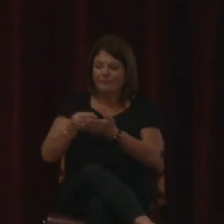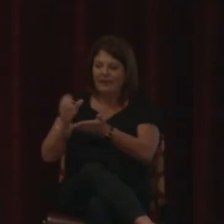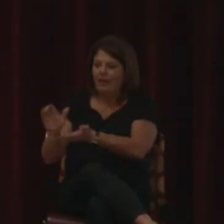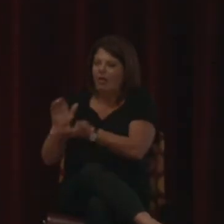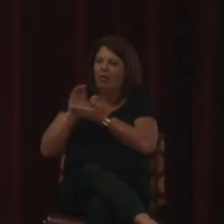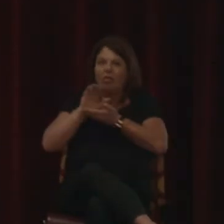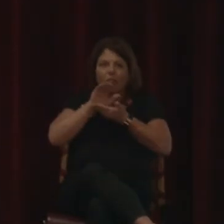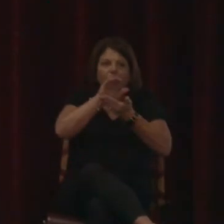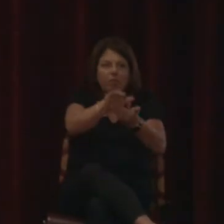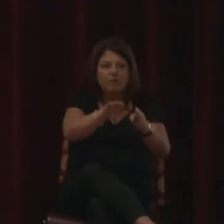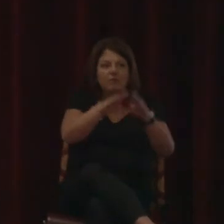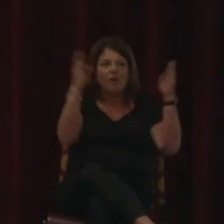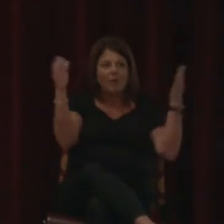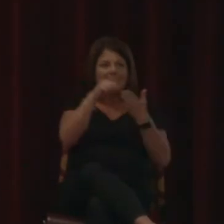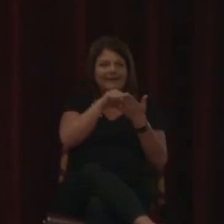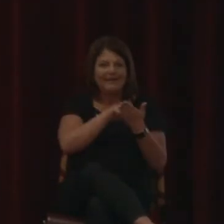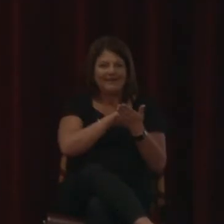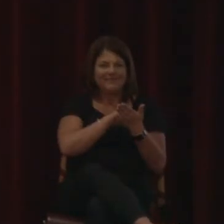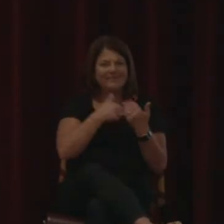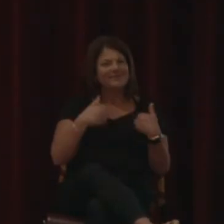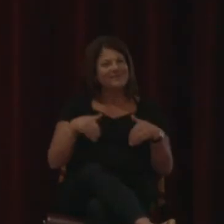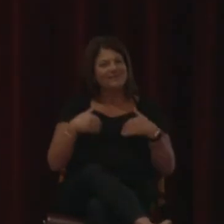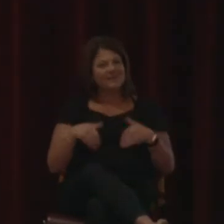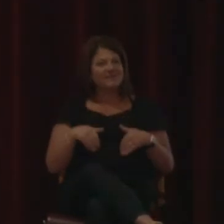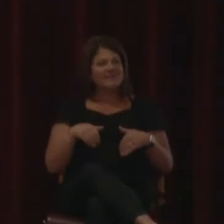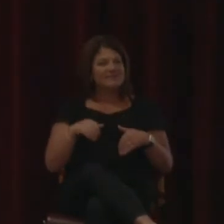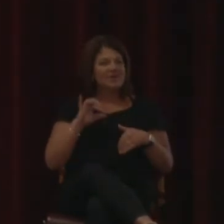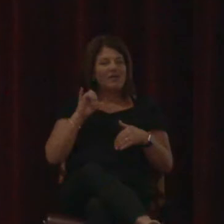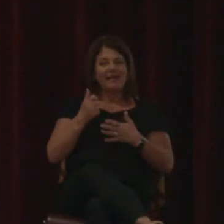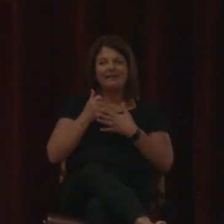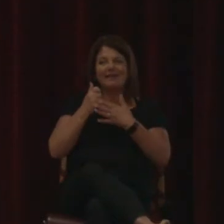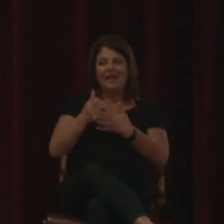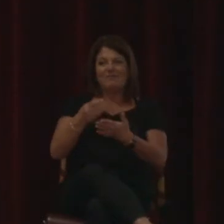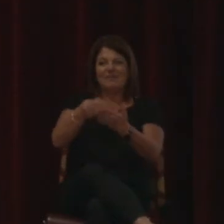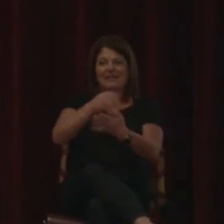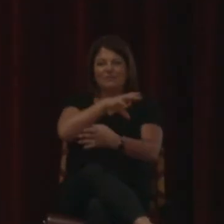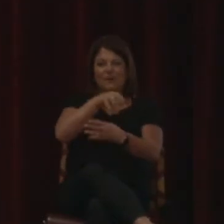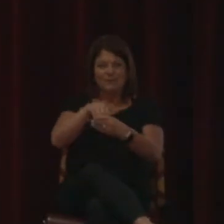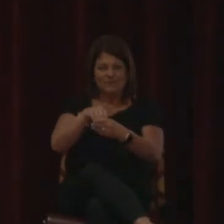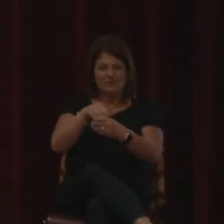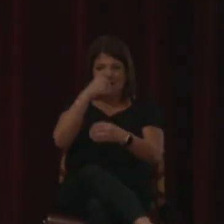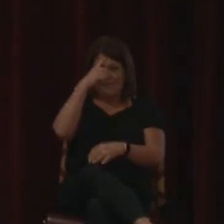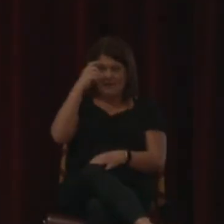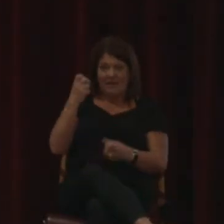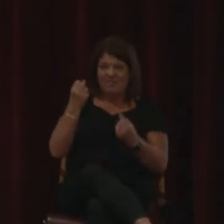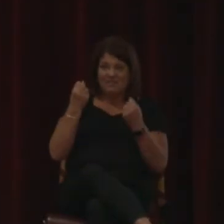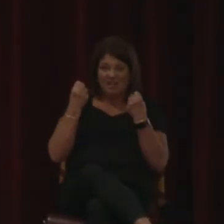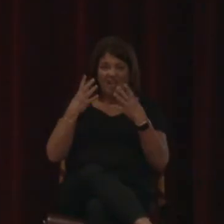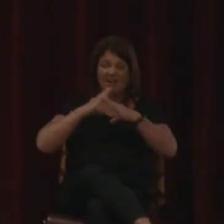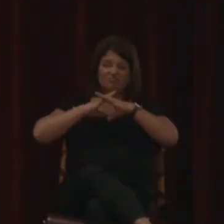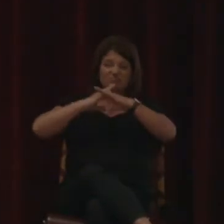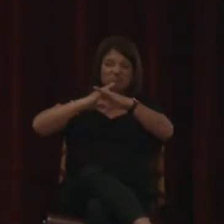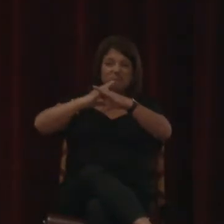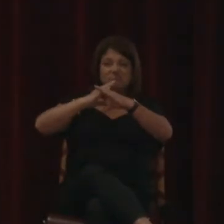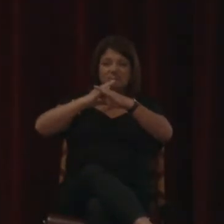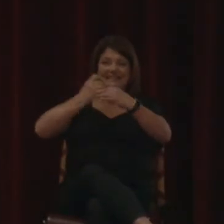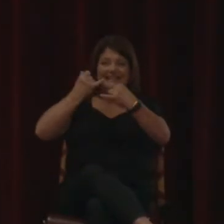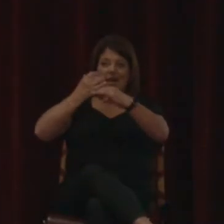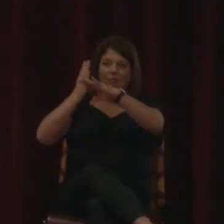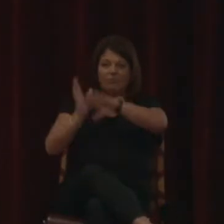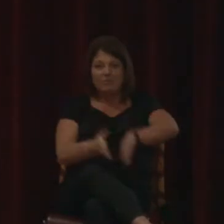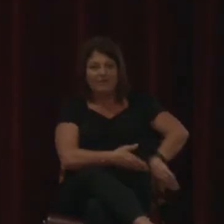And so those are some of the good things, and that's what helps financial inclusion, because a lot of the roadblocks have been taken